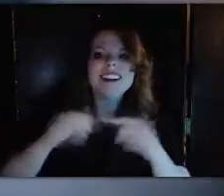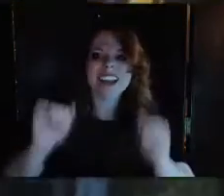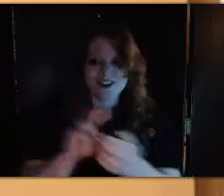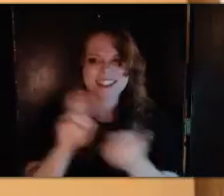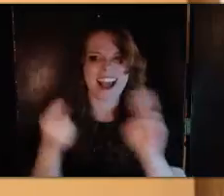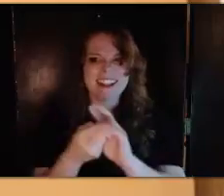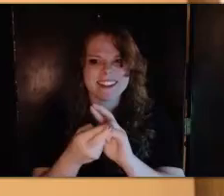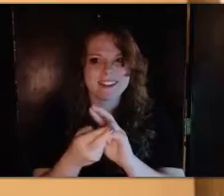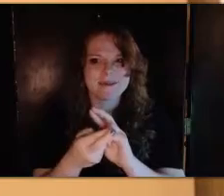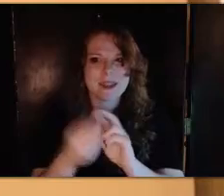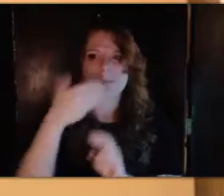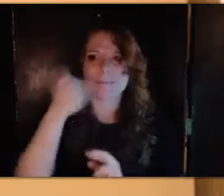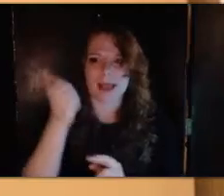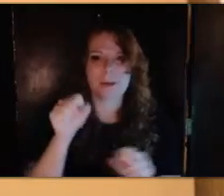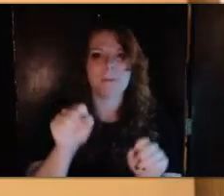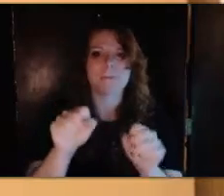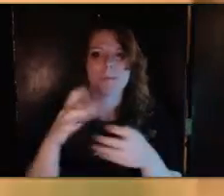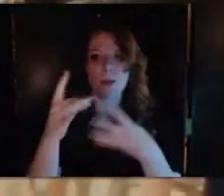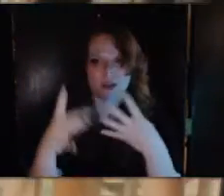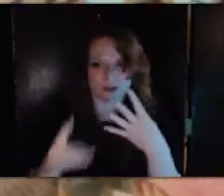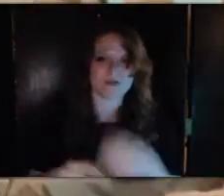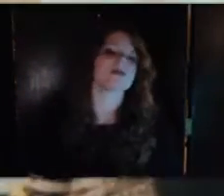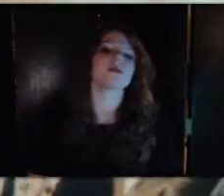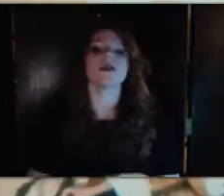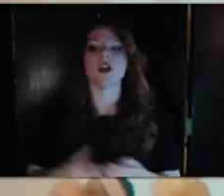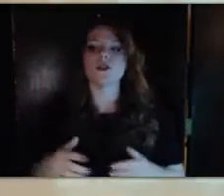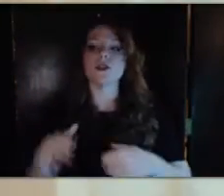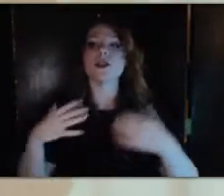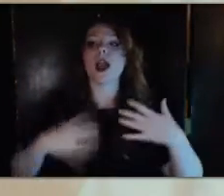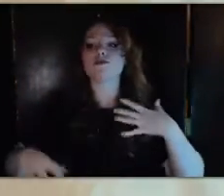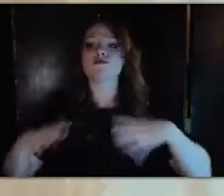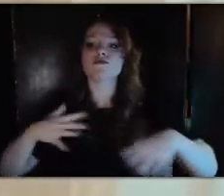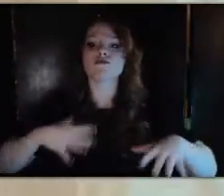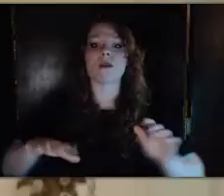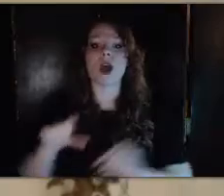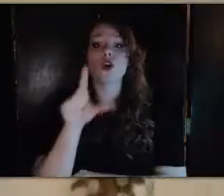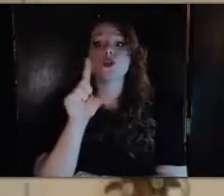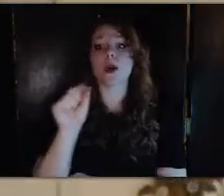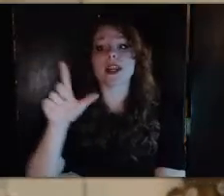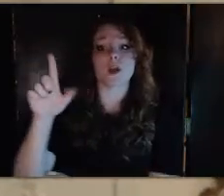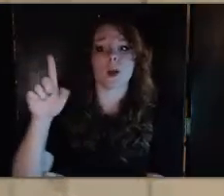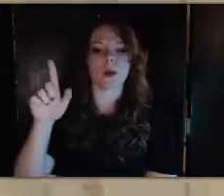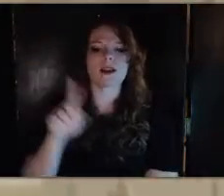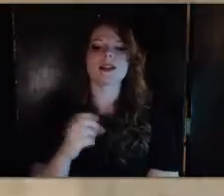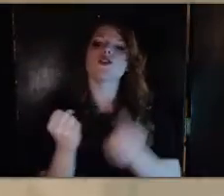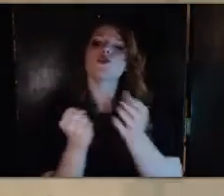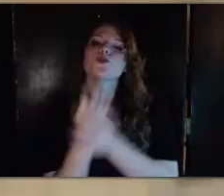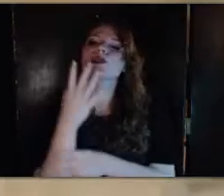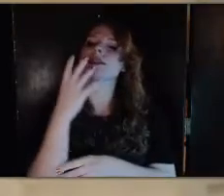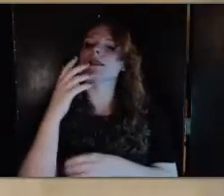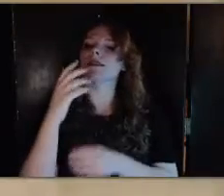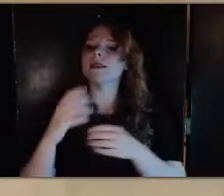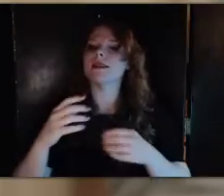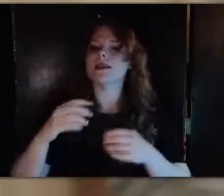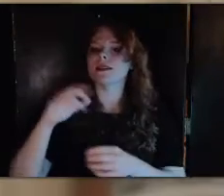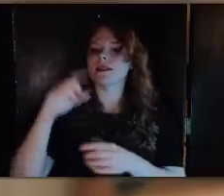best. Well, from tires to evening gowns, the 2021 Spring-Summer Fashion Week had its